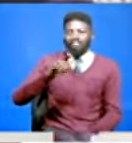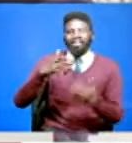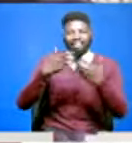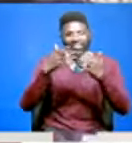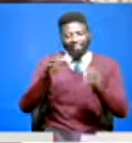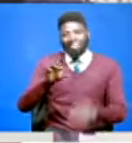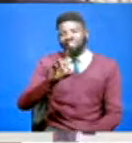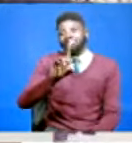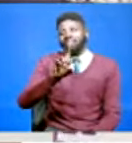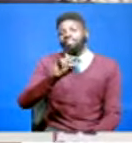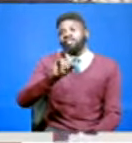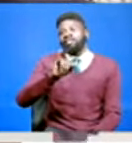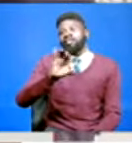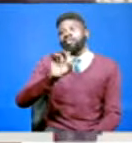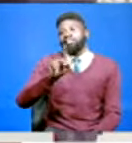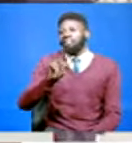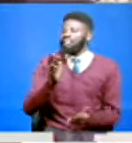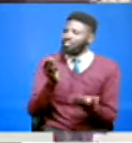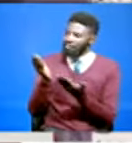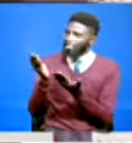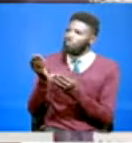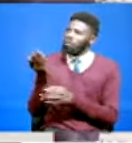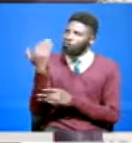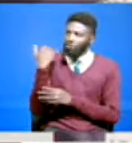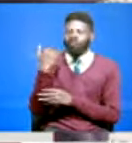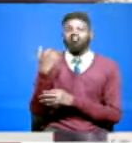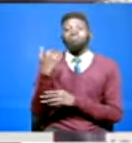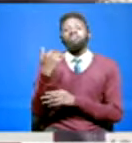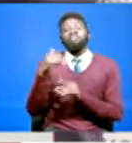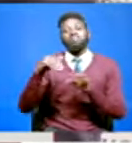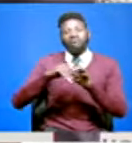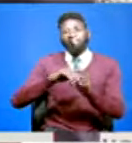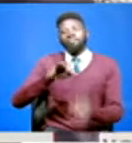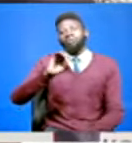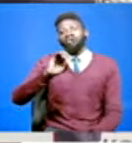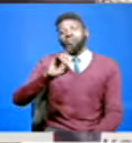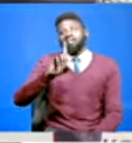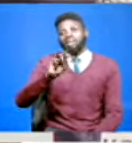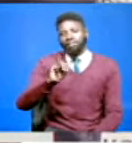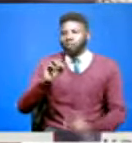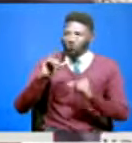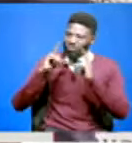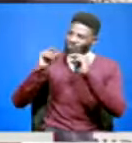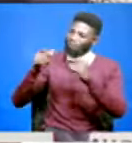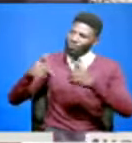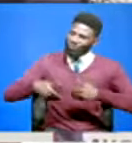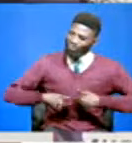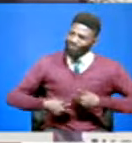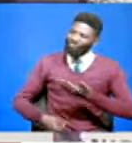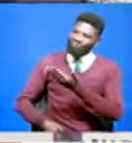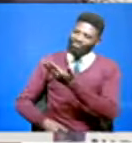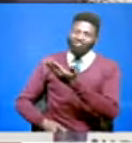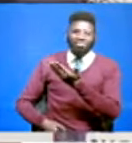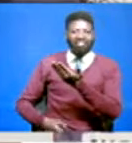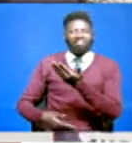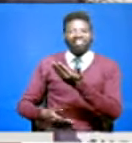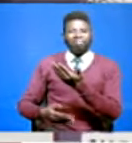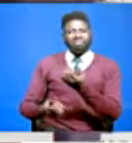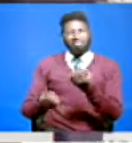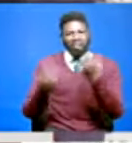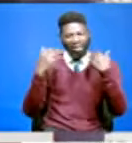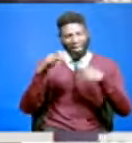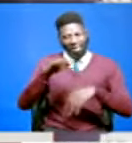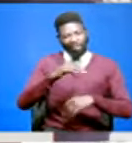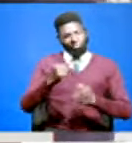jamaa alibwaga chini wana ODM. Walikuwa wanasema huyu kijana hajui hii ni ngome ya ODM. My